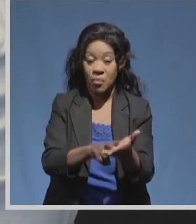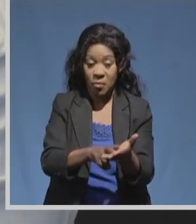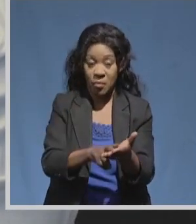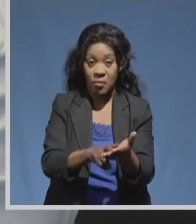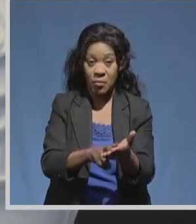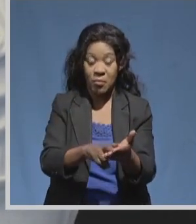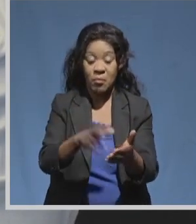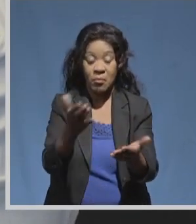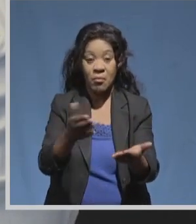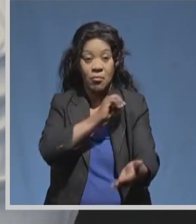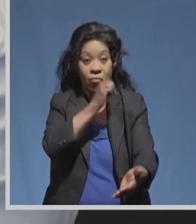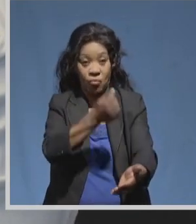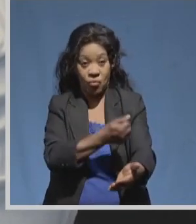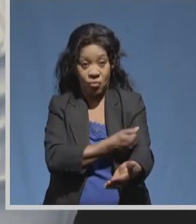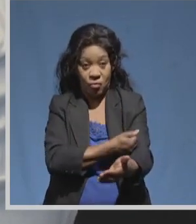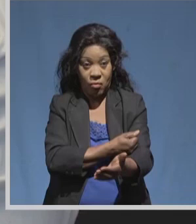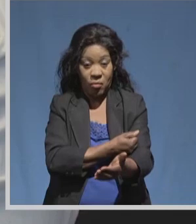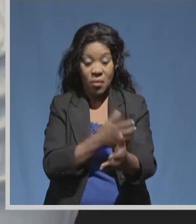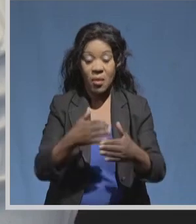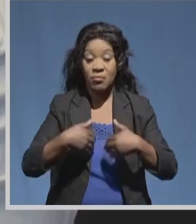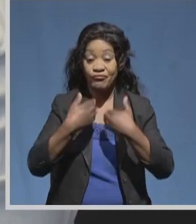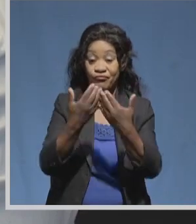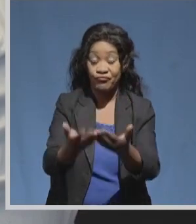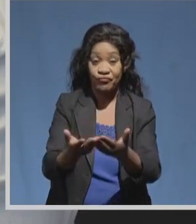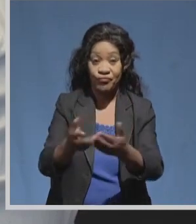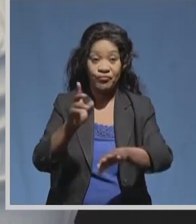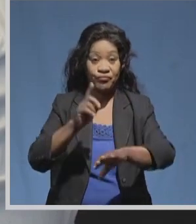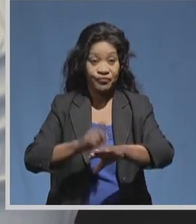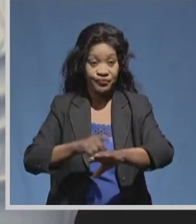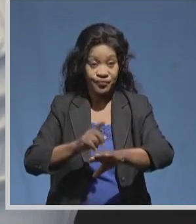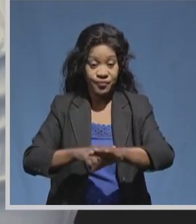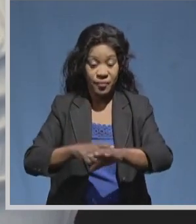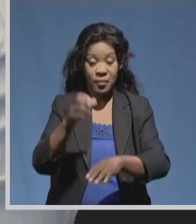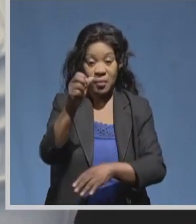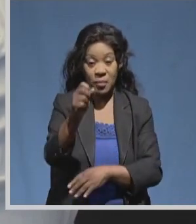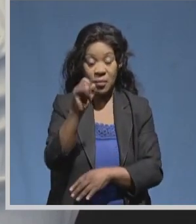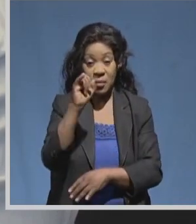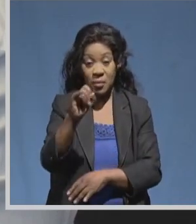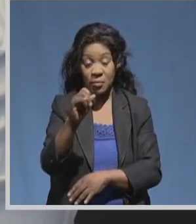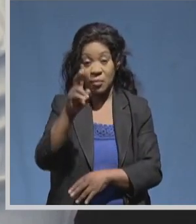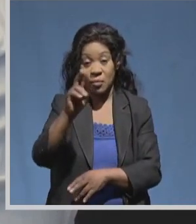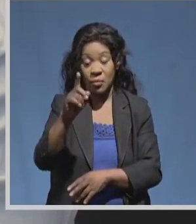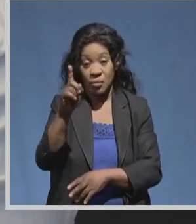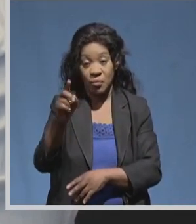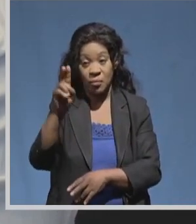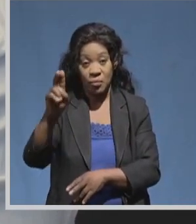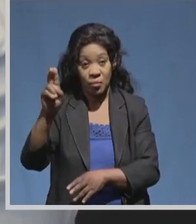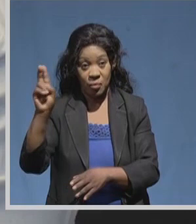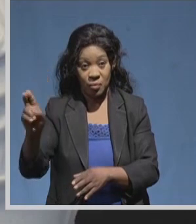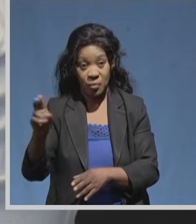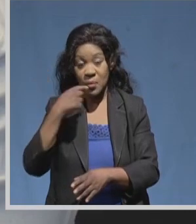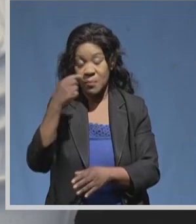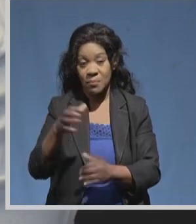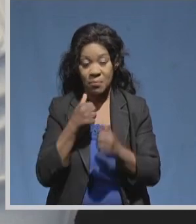to the Public Health Act number 295 and statutory instrument 21 and 22 and the